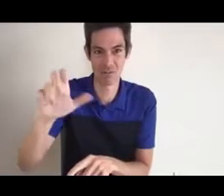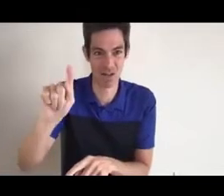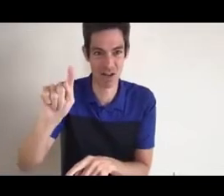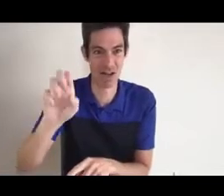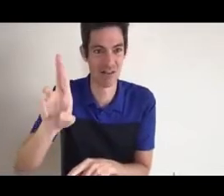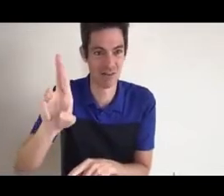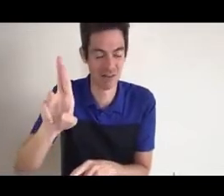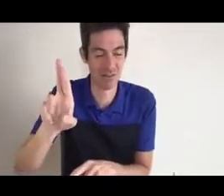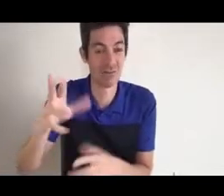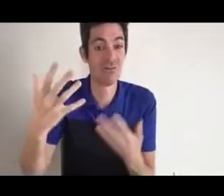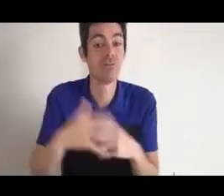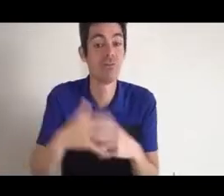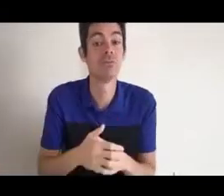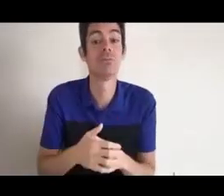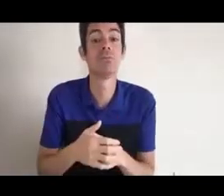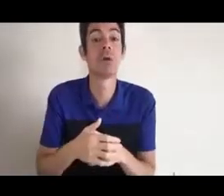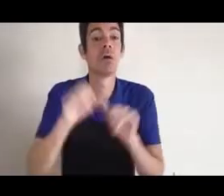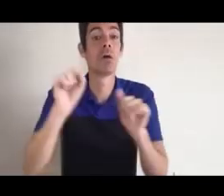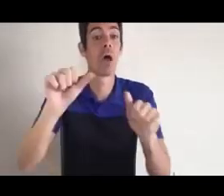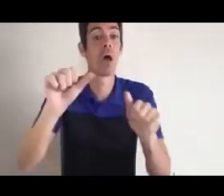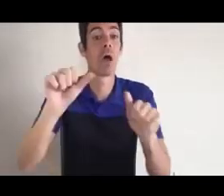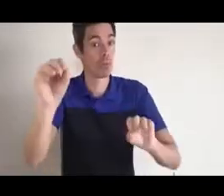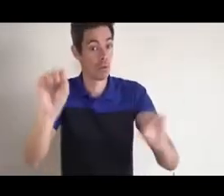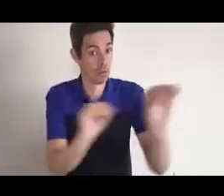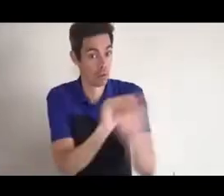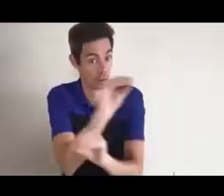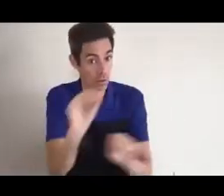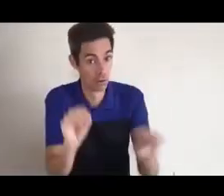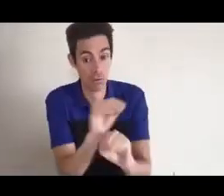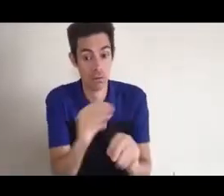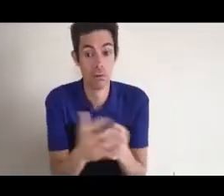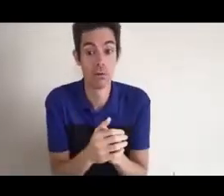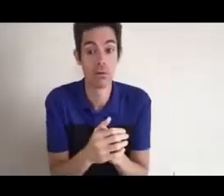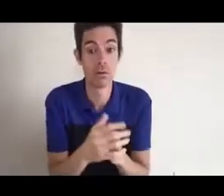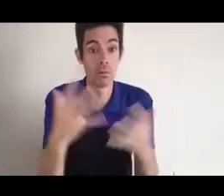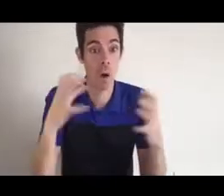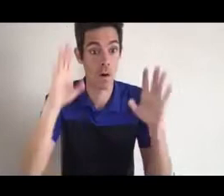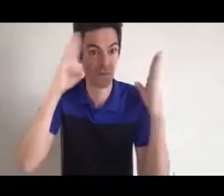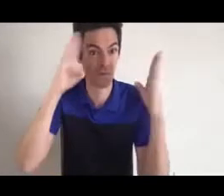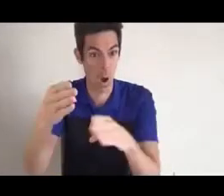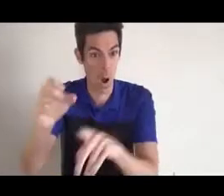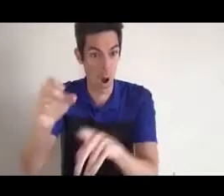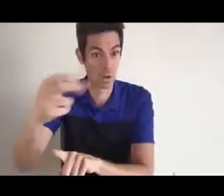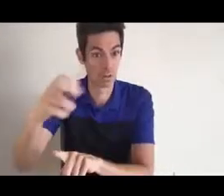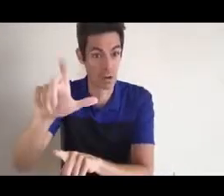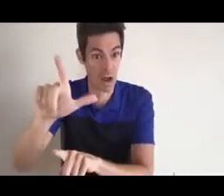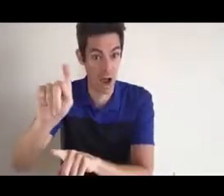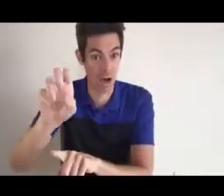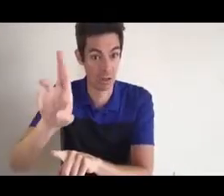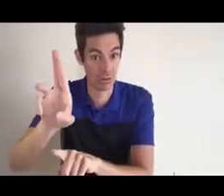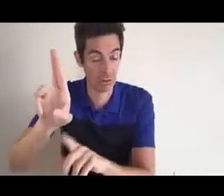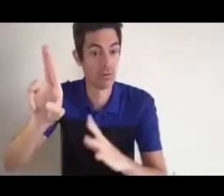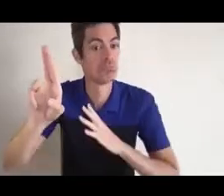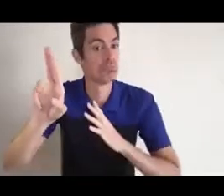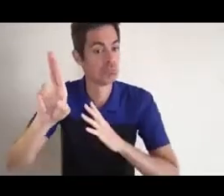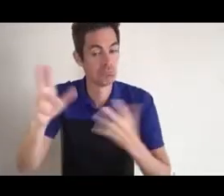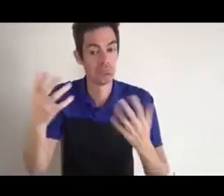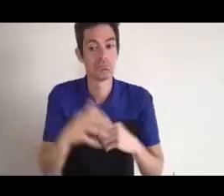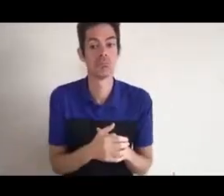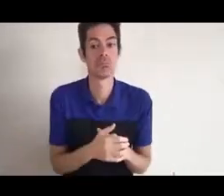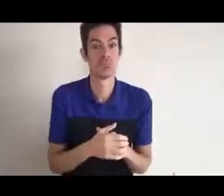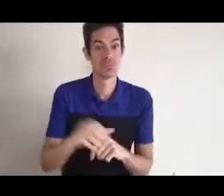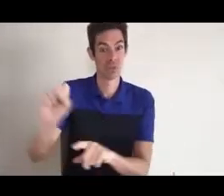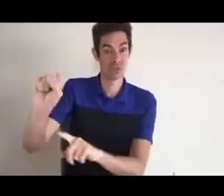I'll adopt a dog from the shelter. You can switch it around to another focal point if you want to focus